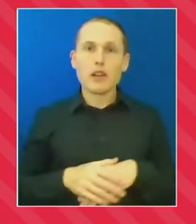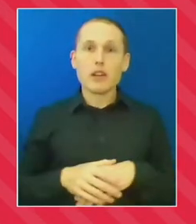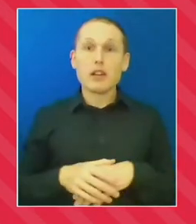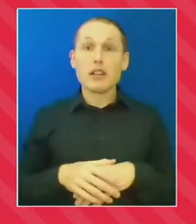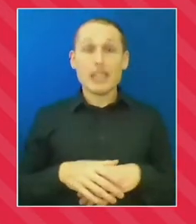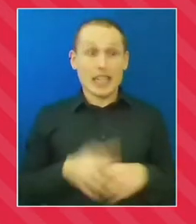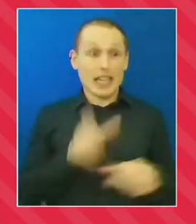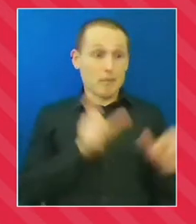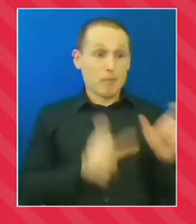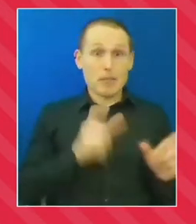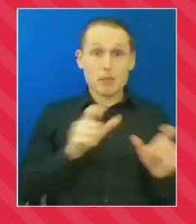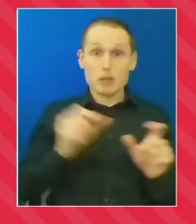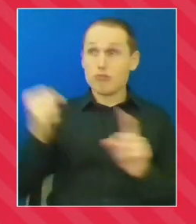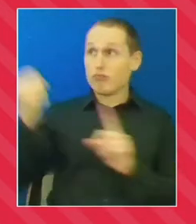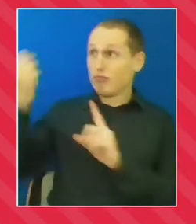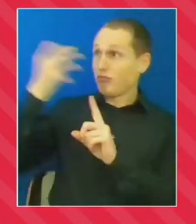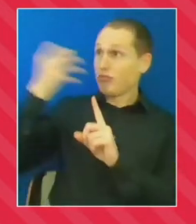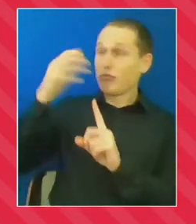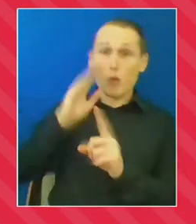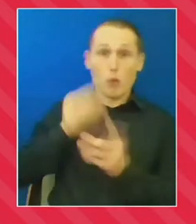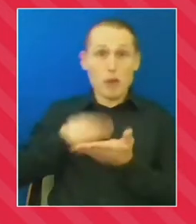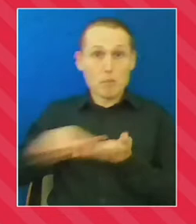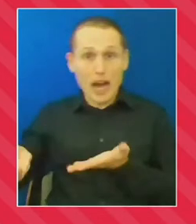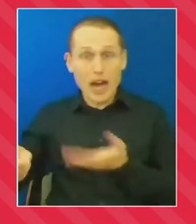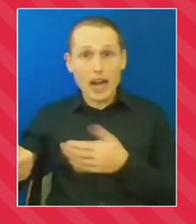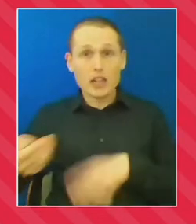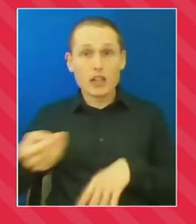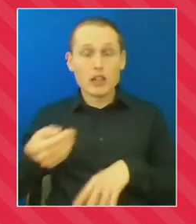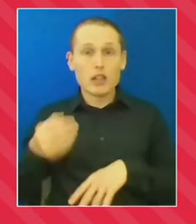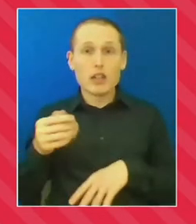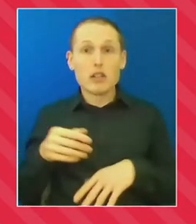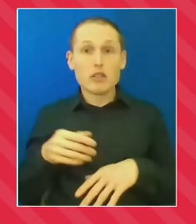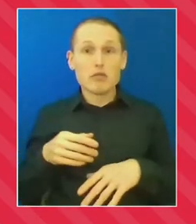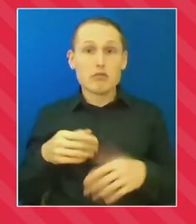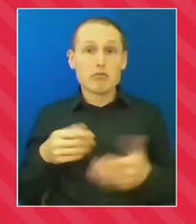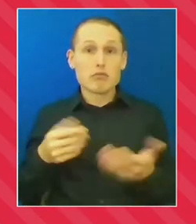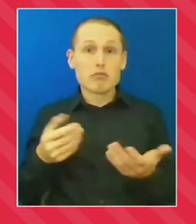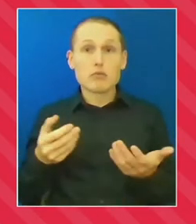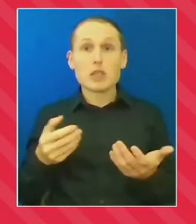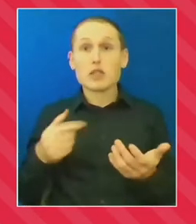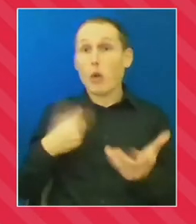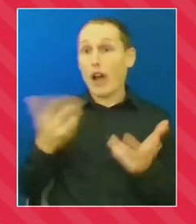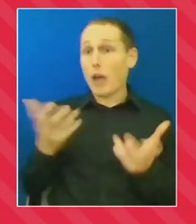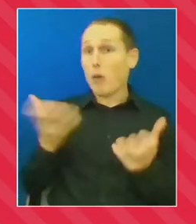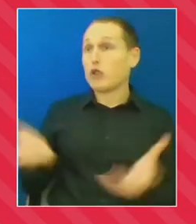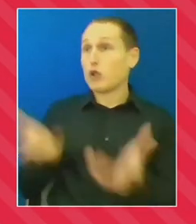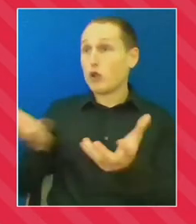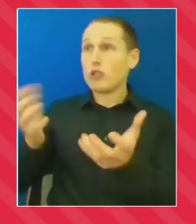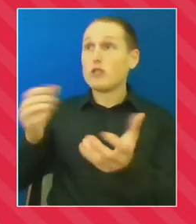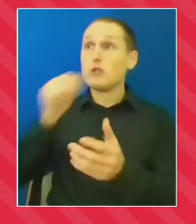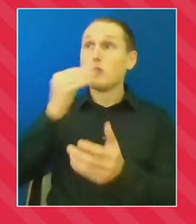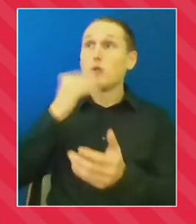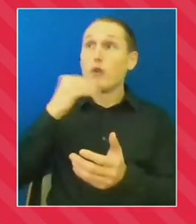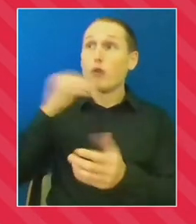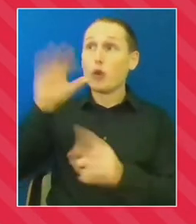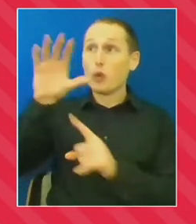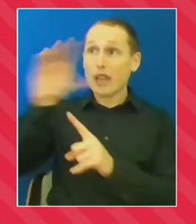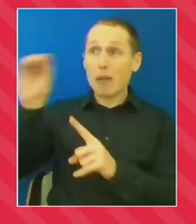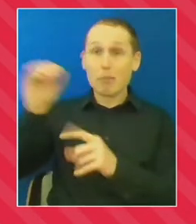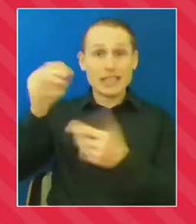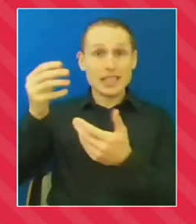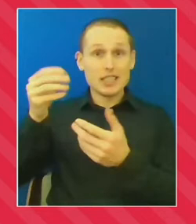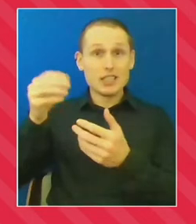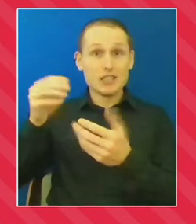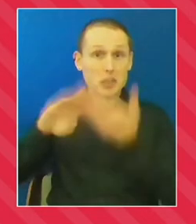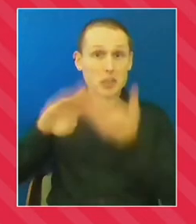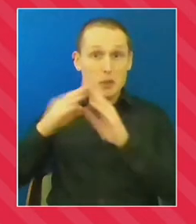it. So the one thing I want to urge our food manufacturing community, the private sector, is that, you know, keep